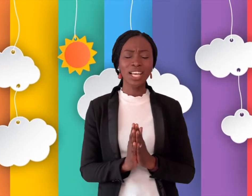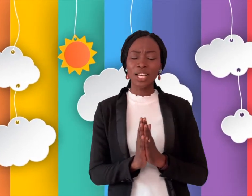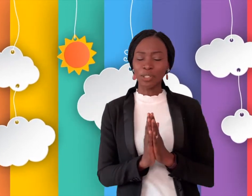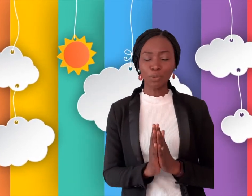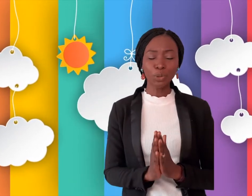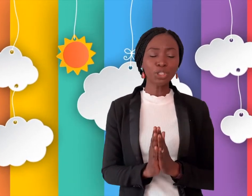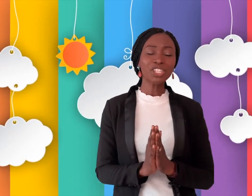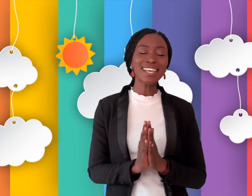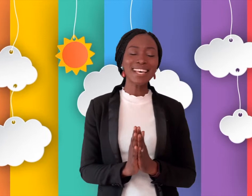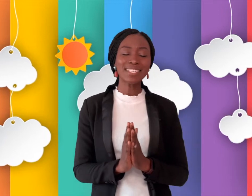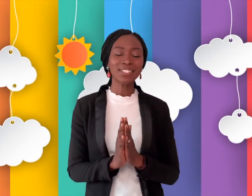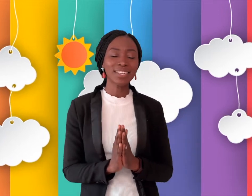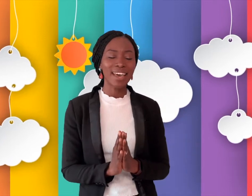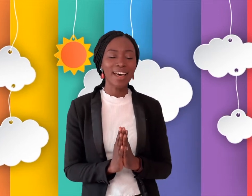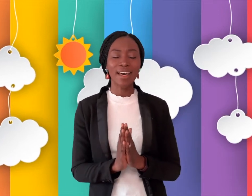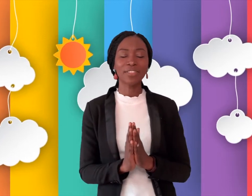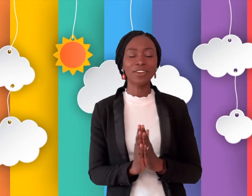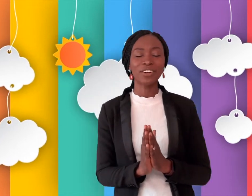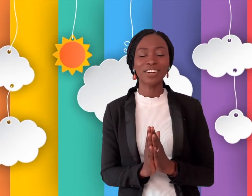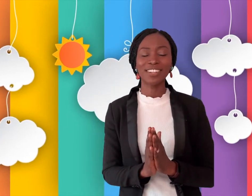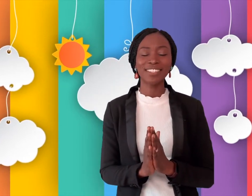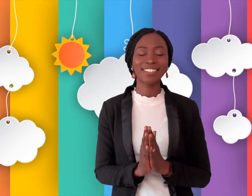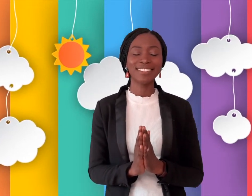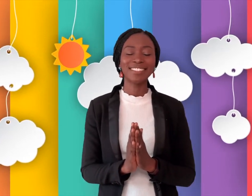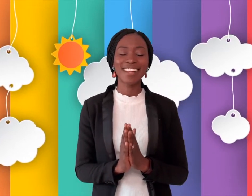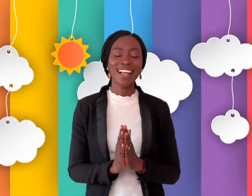eyes, put your hands together,